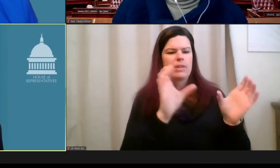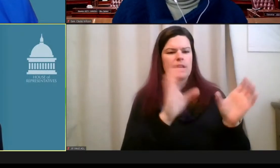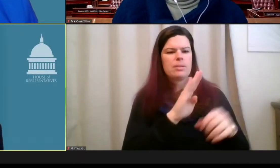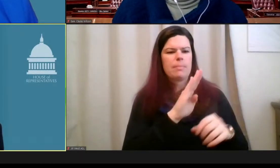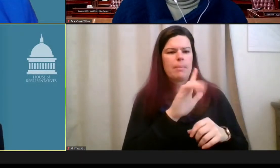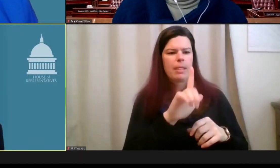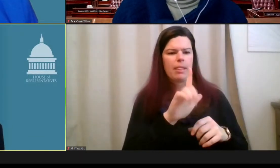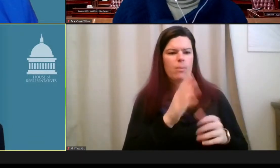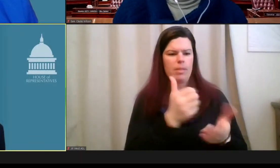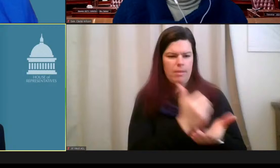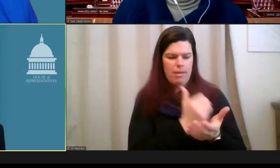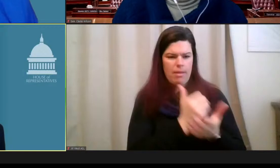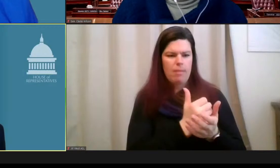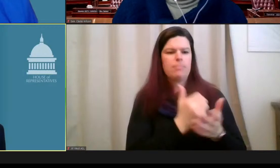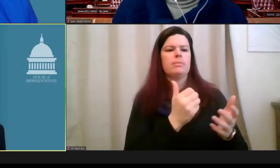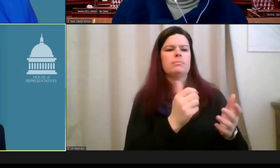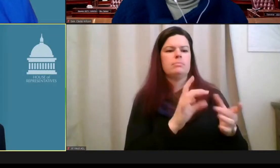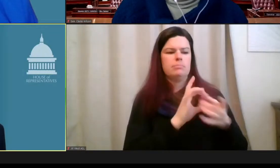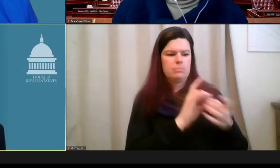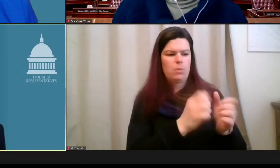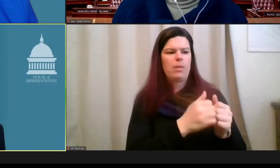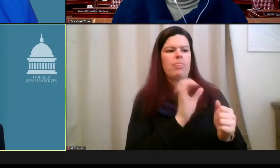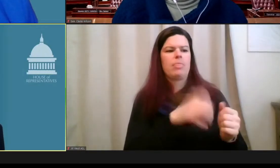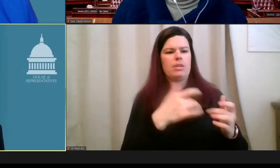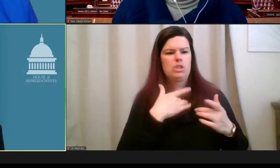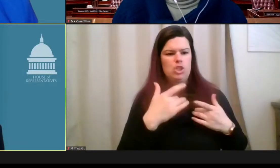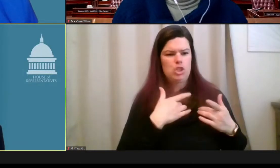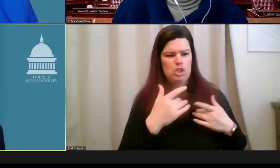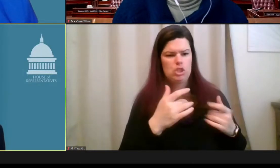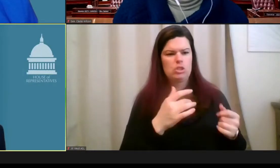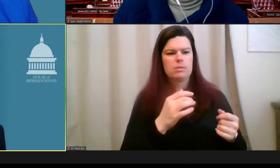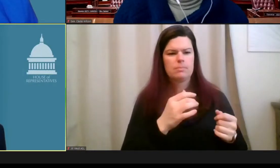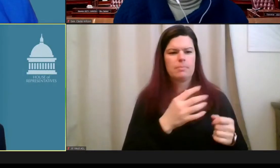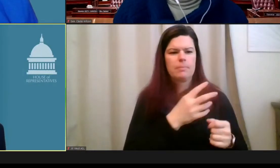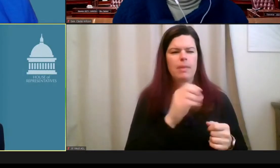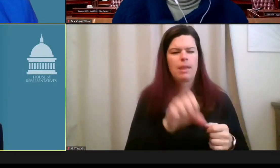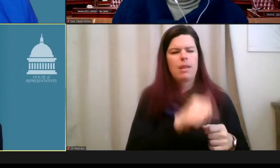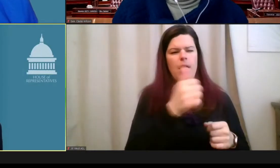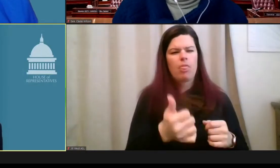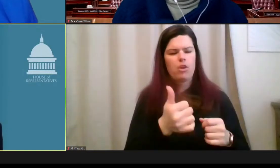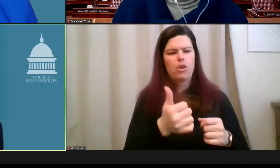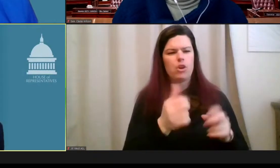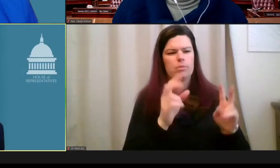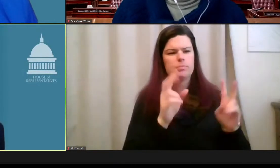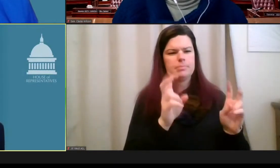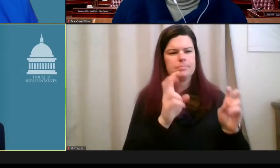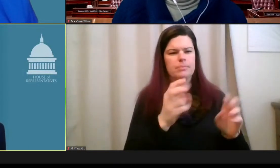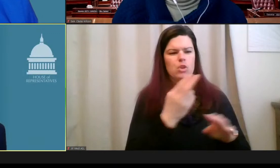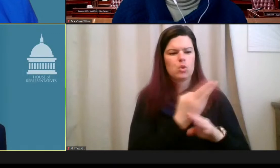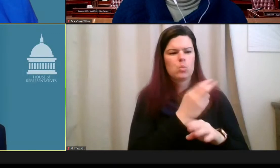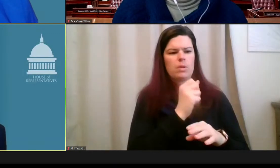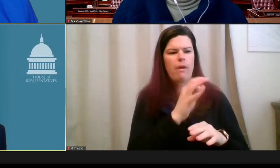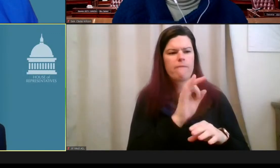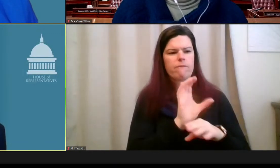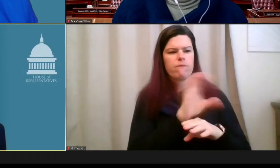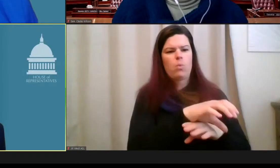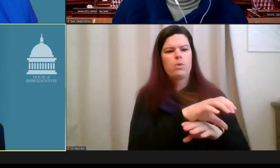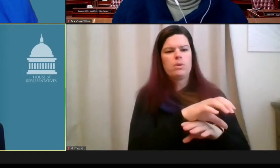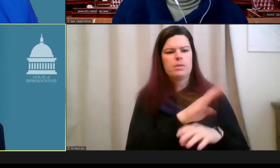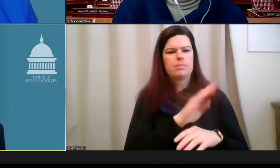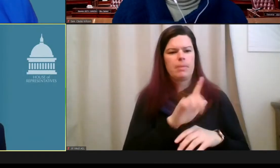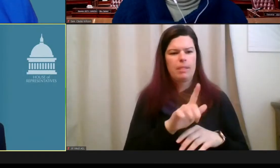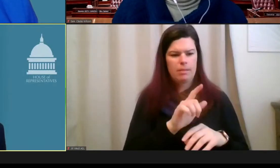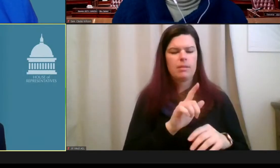have a statewide standard for use of force that will alleviate some of those concerns. But it is absolutely imperative that